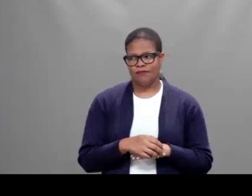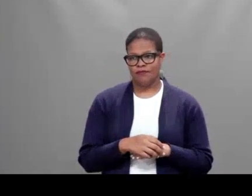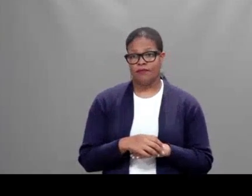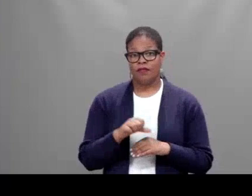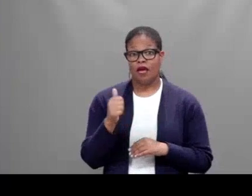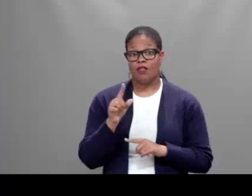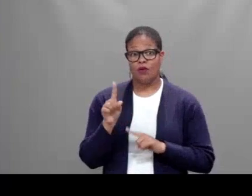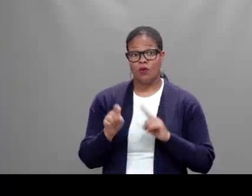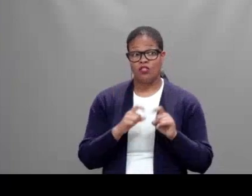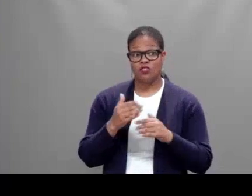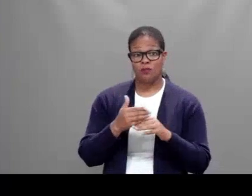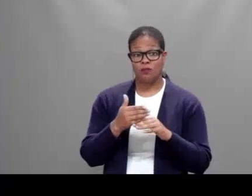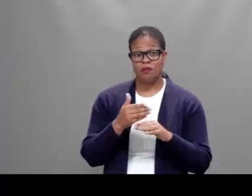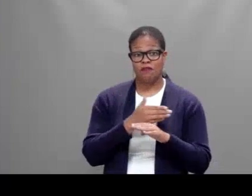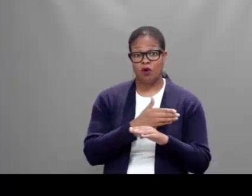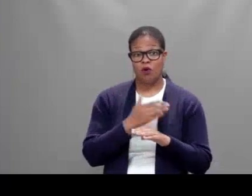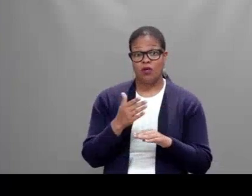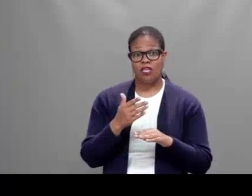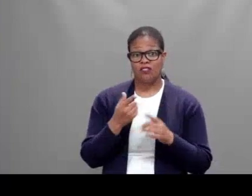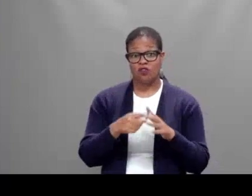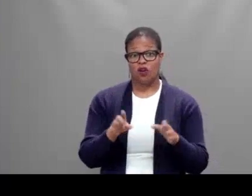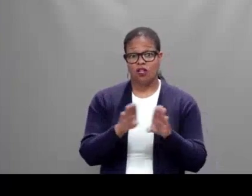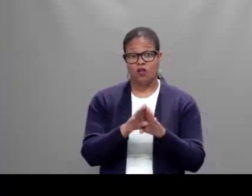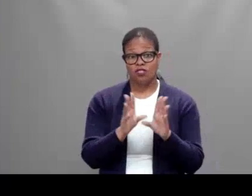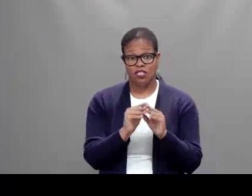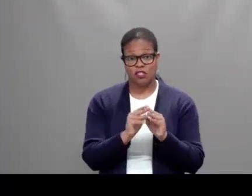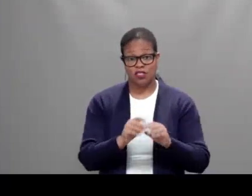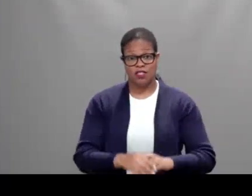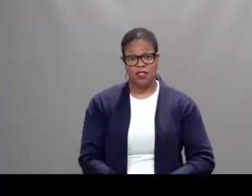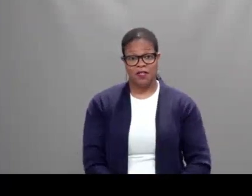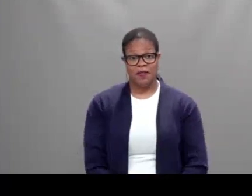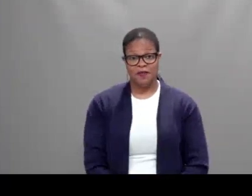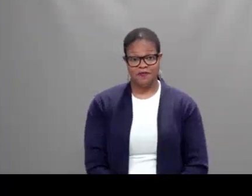Any other questions before we go into closed session?